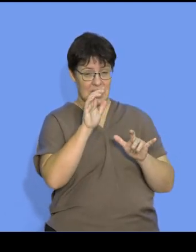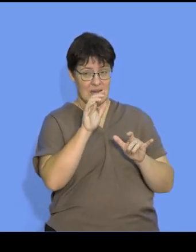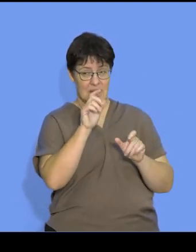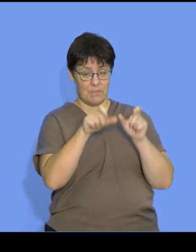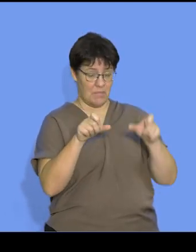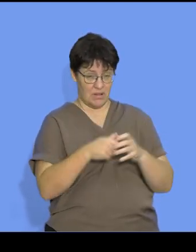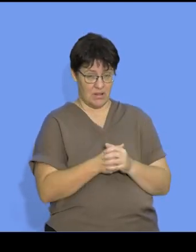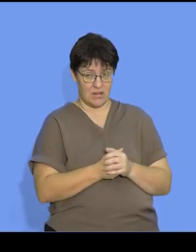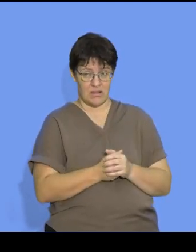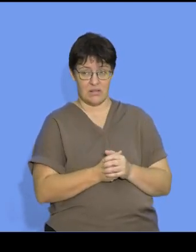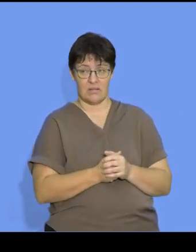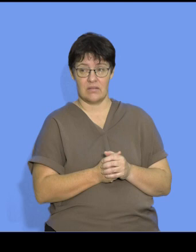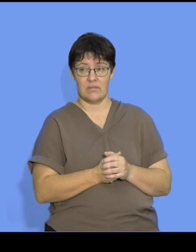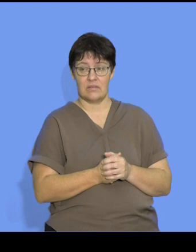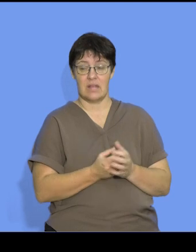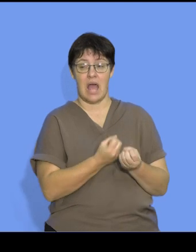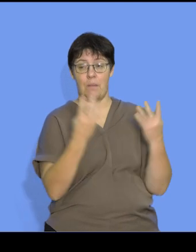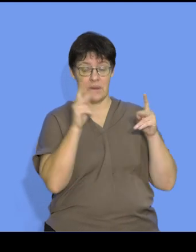people